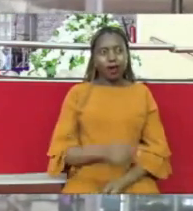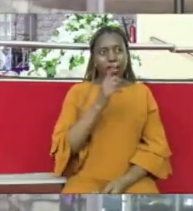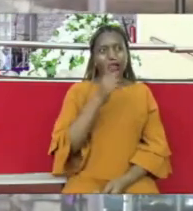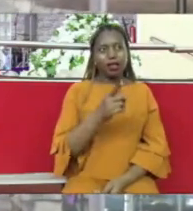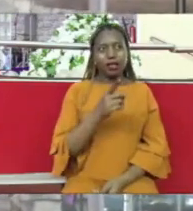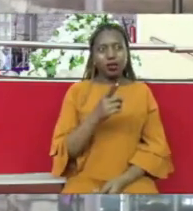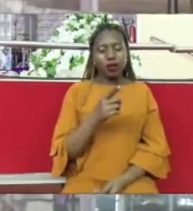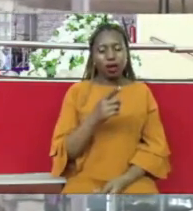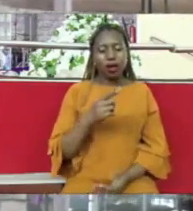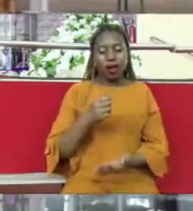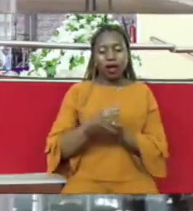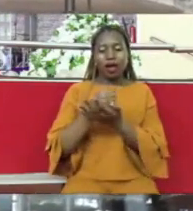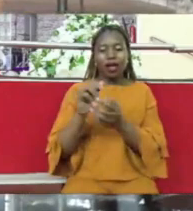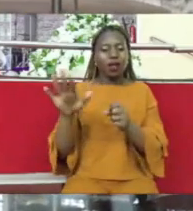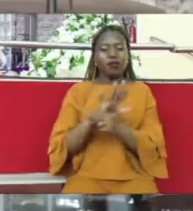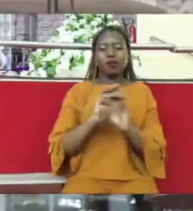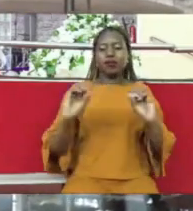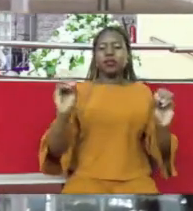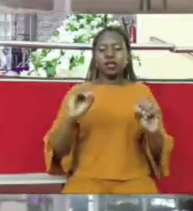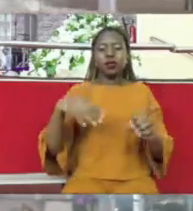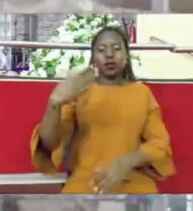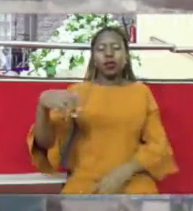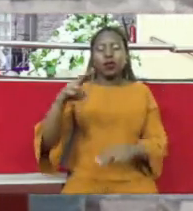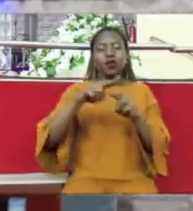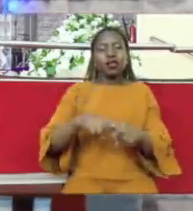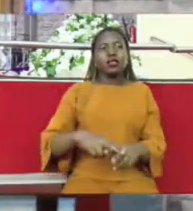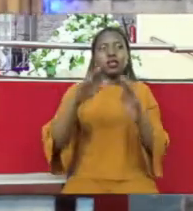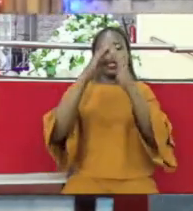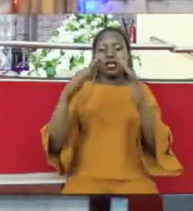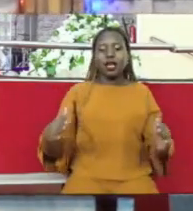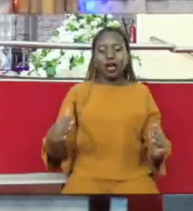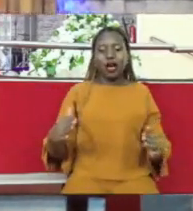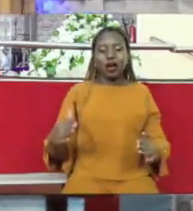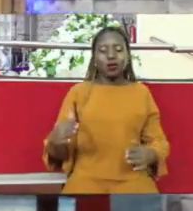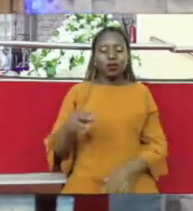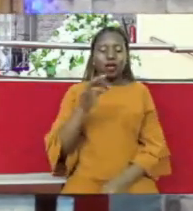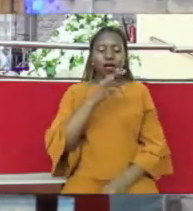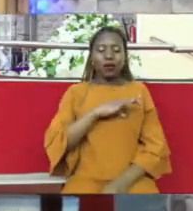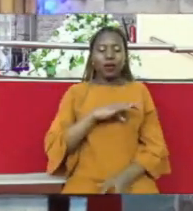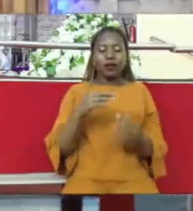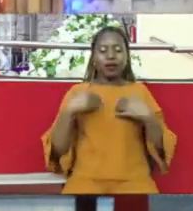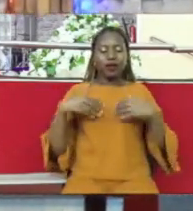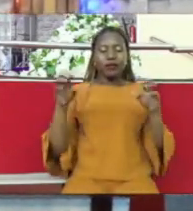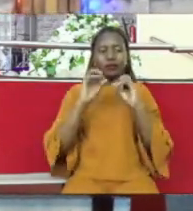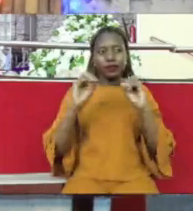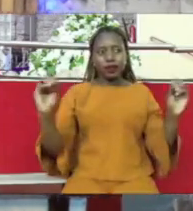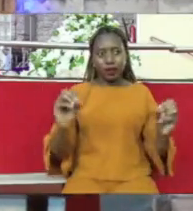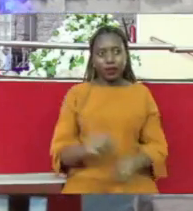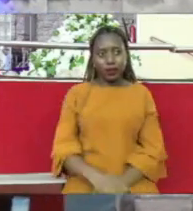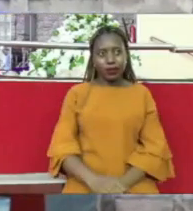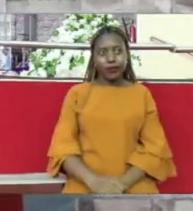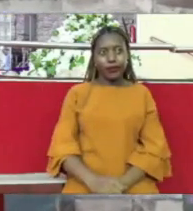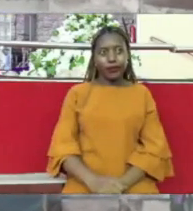not helpful at all. He sits in the house the whole day, is not earning anything. Yule mwana wa fulani ambaye uketi kwenye nyumba kuna jambo lolote